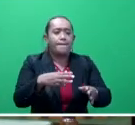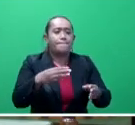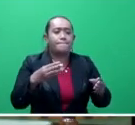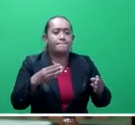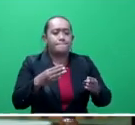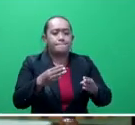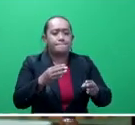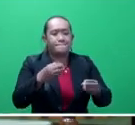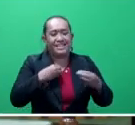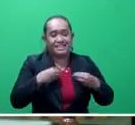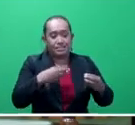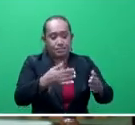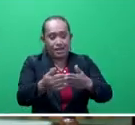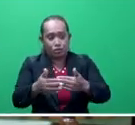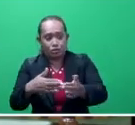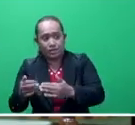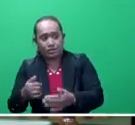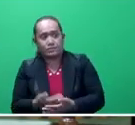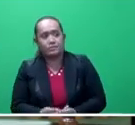million